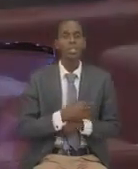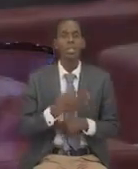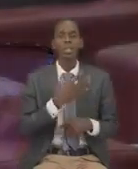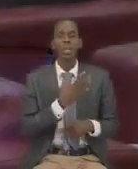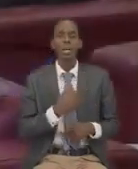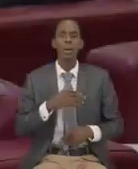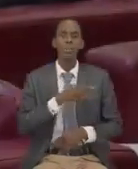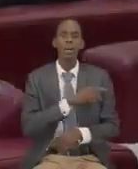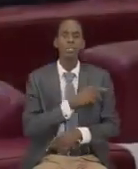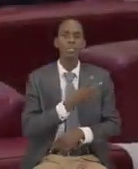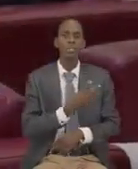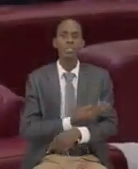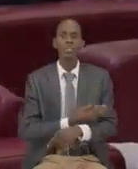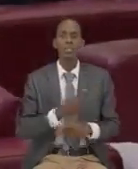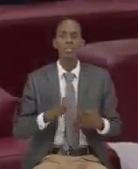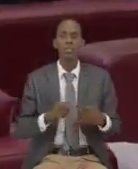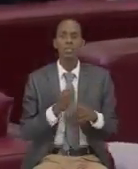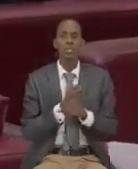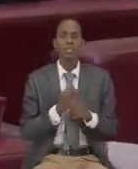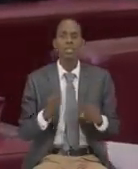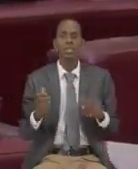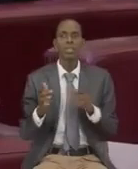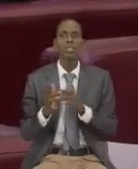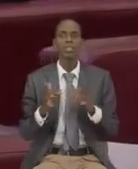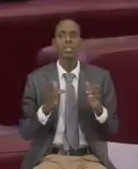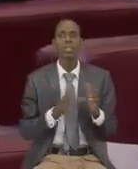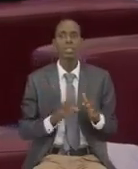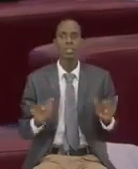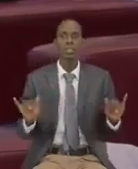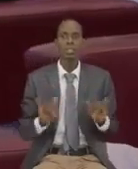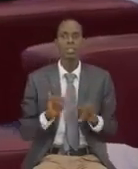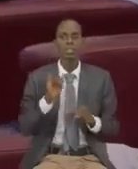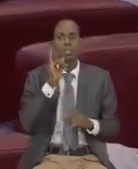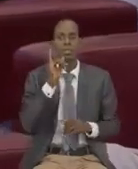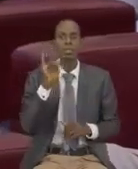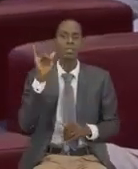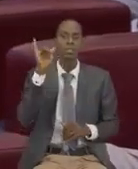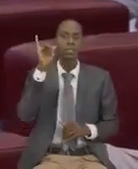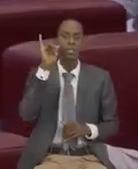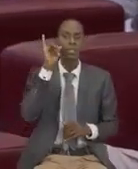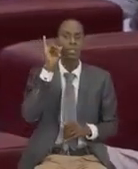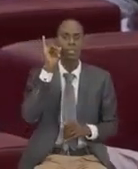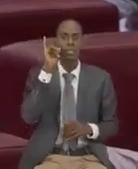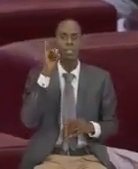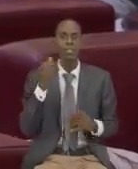today, a mighty to save.